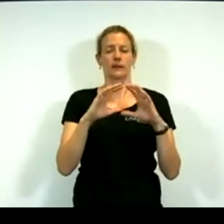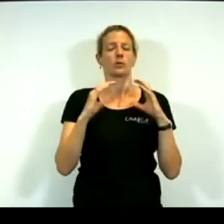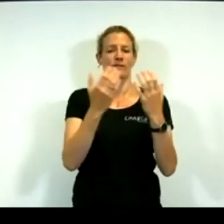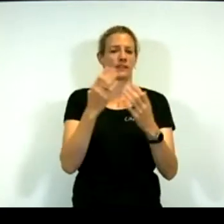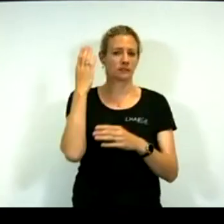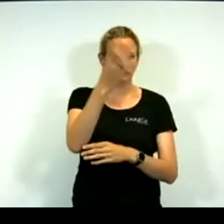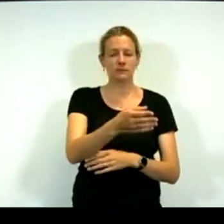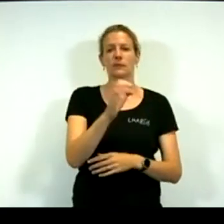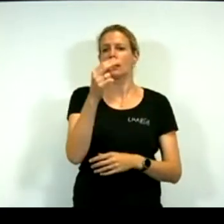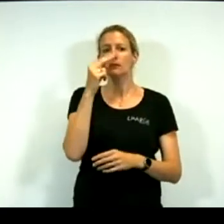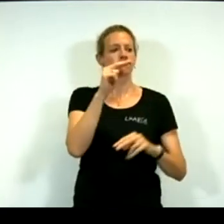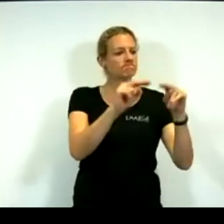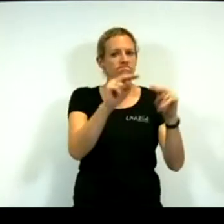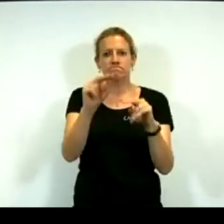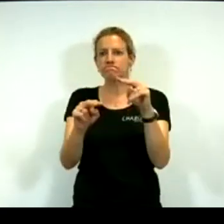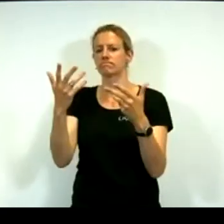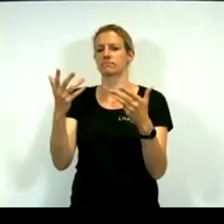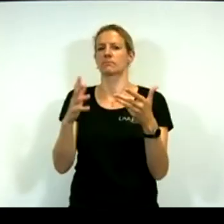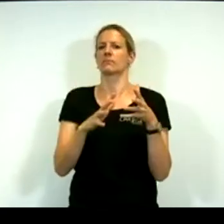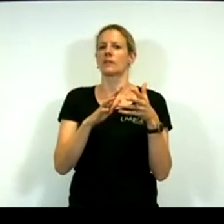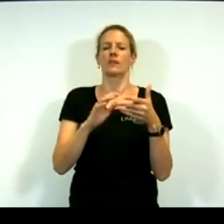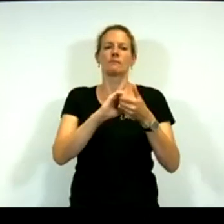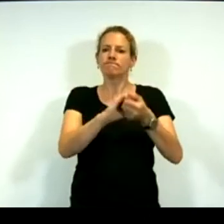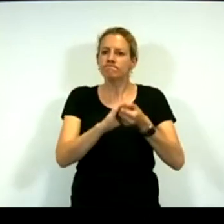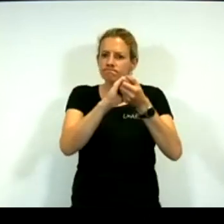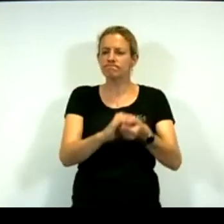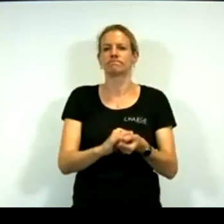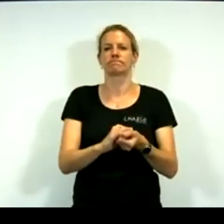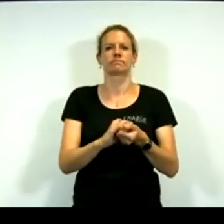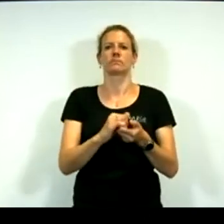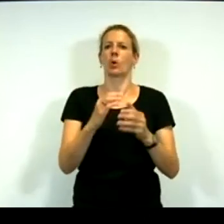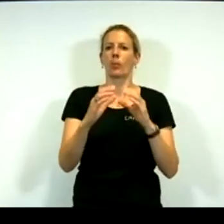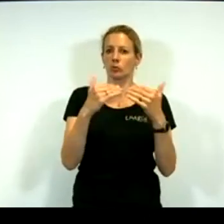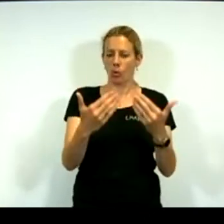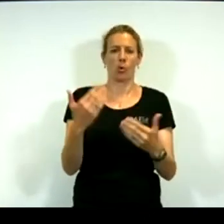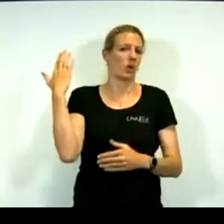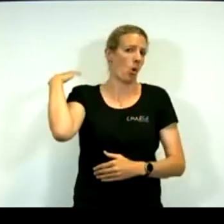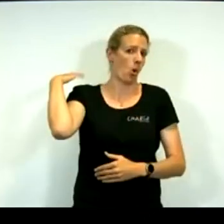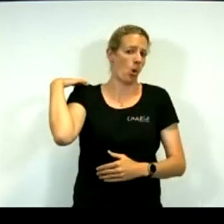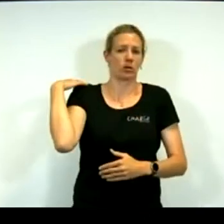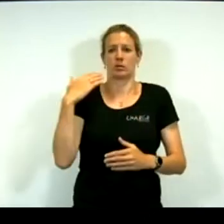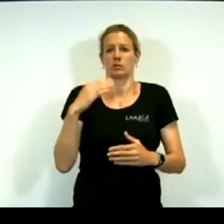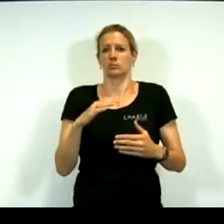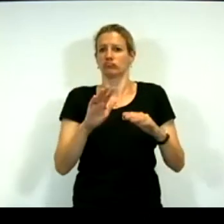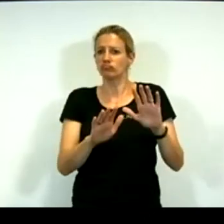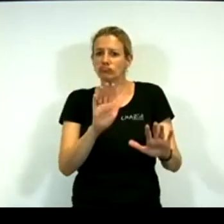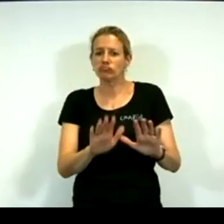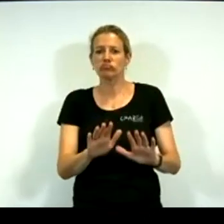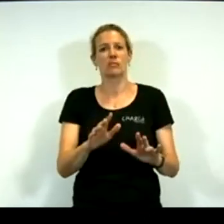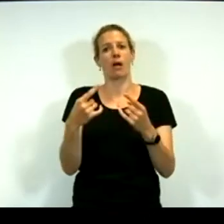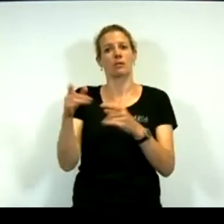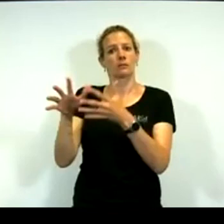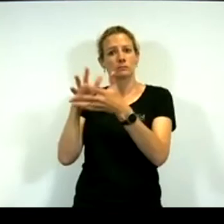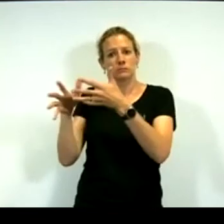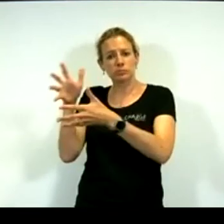like communication through touch on their back. Some people use sign language, but the person signing has to